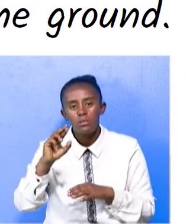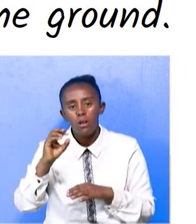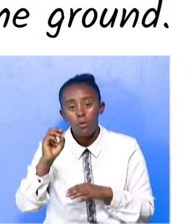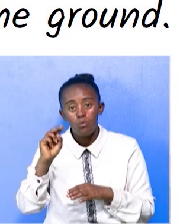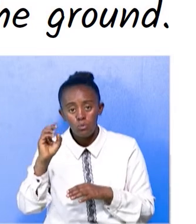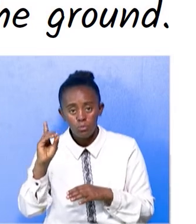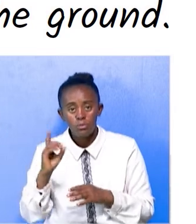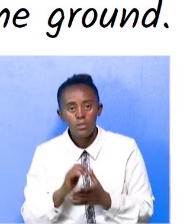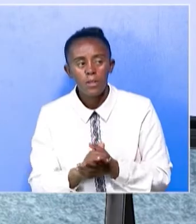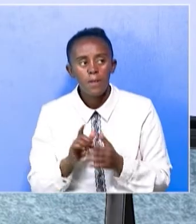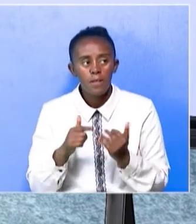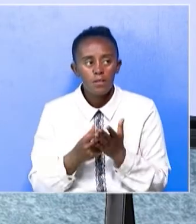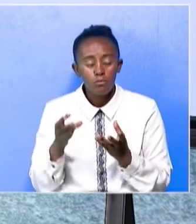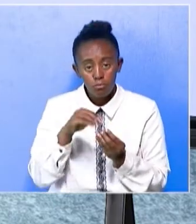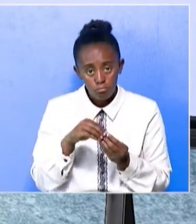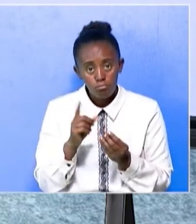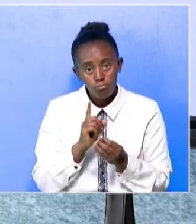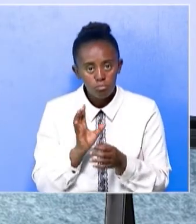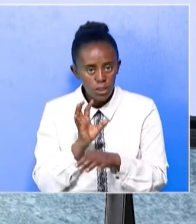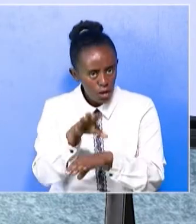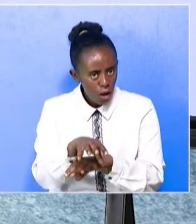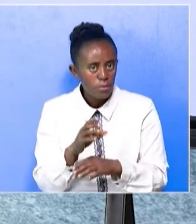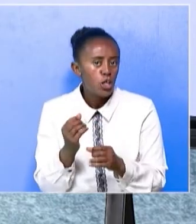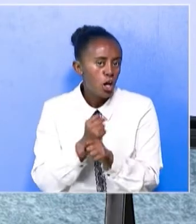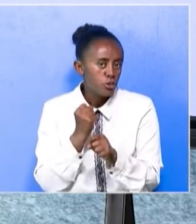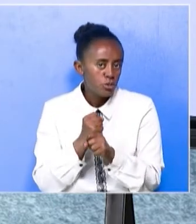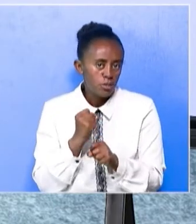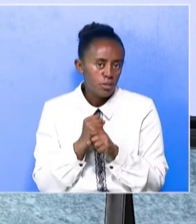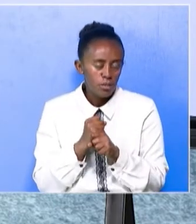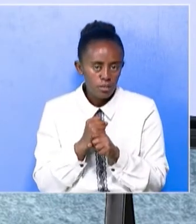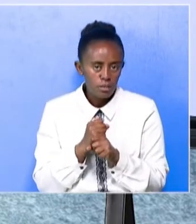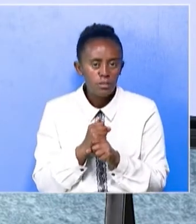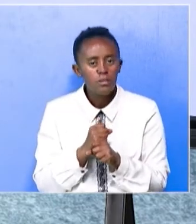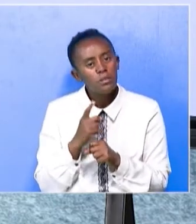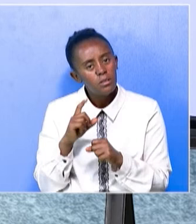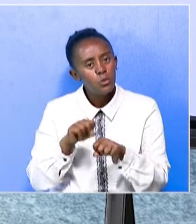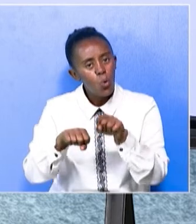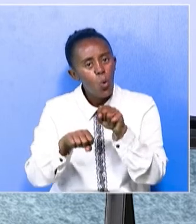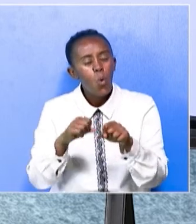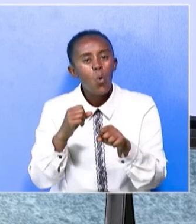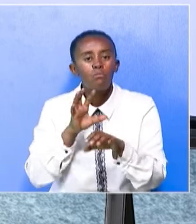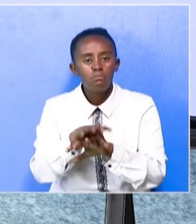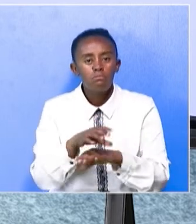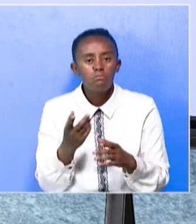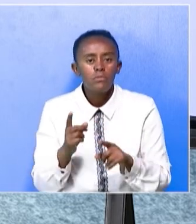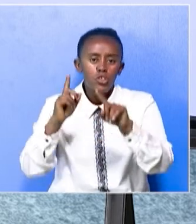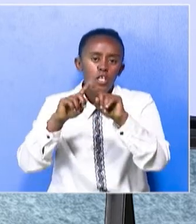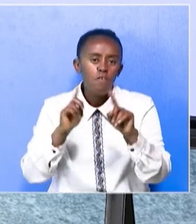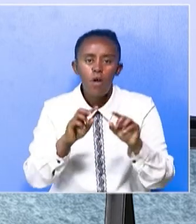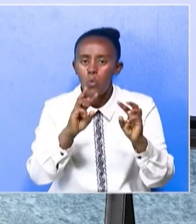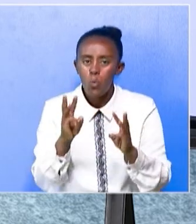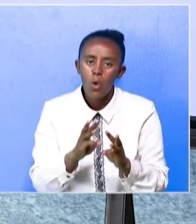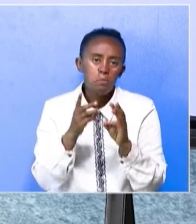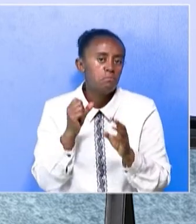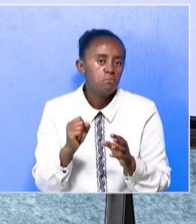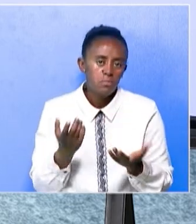This is also interrupted action. It's okay? Interrupted action. So interrupted action can be formed in different ways.